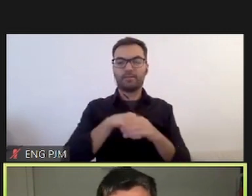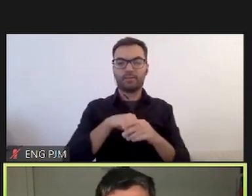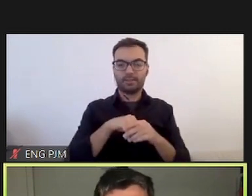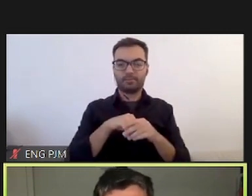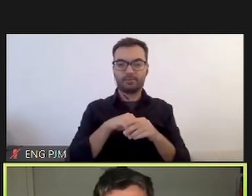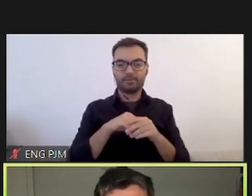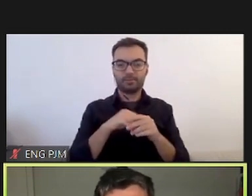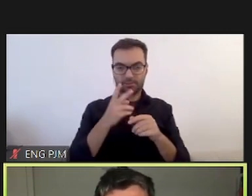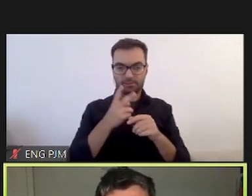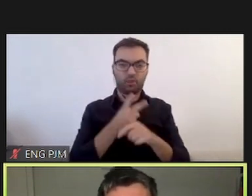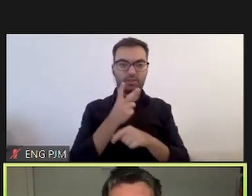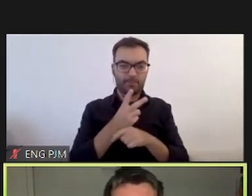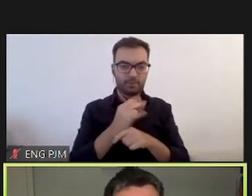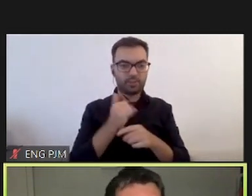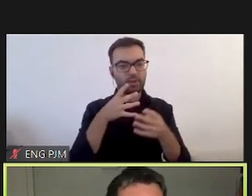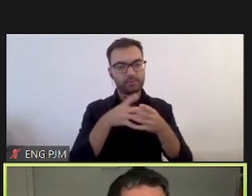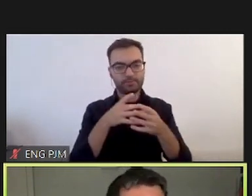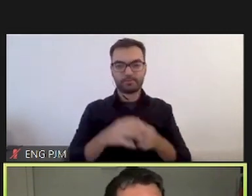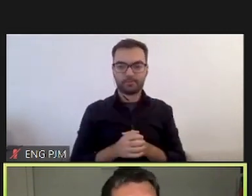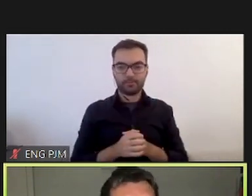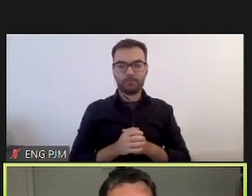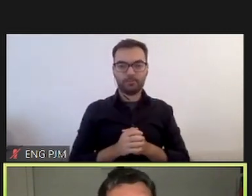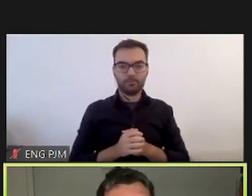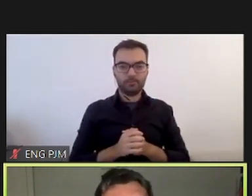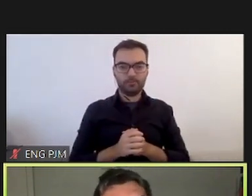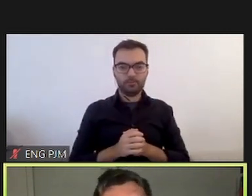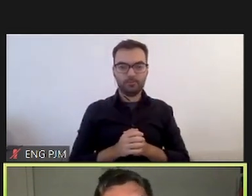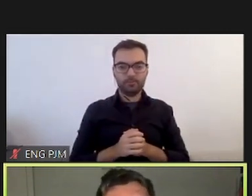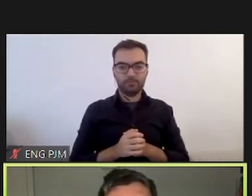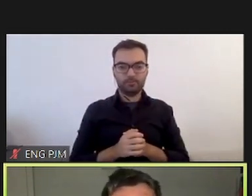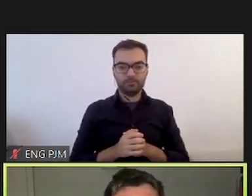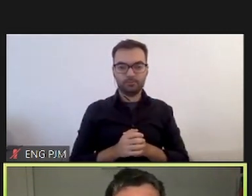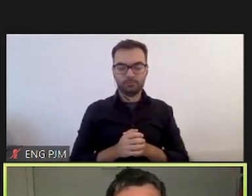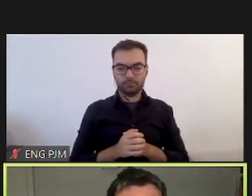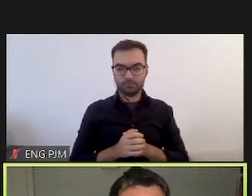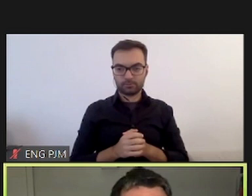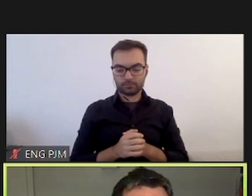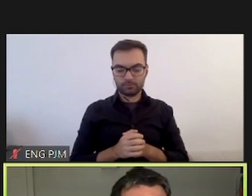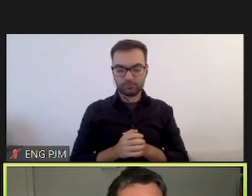including the accessibility. You need to invest approximately